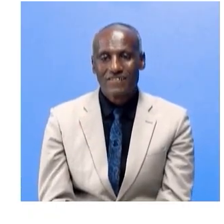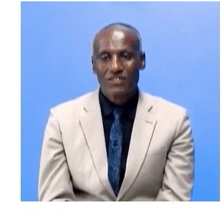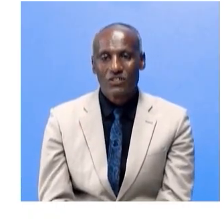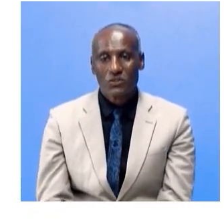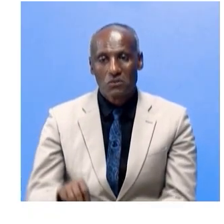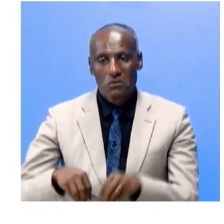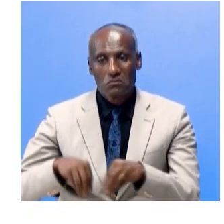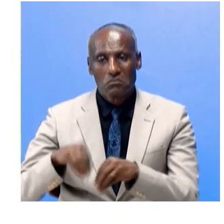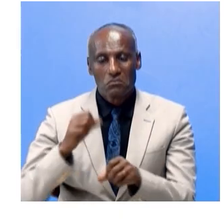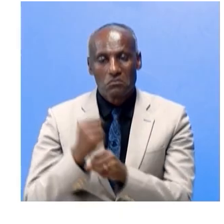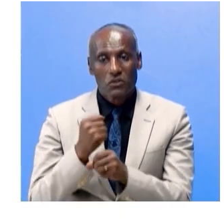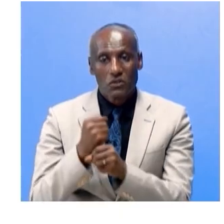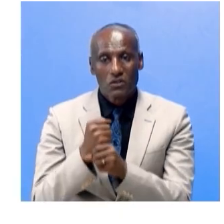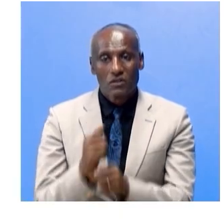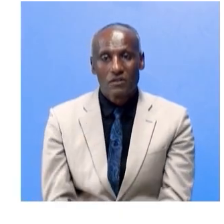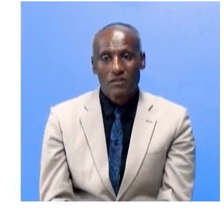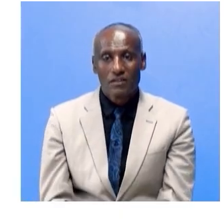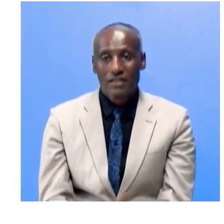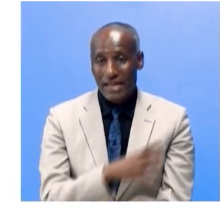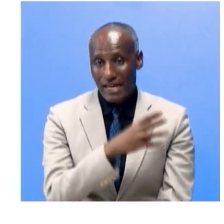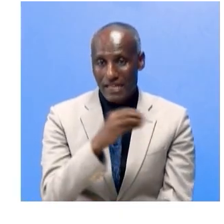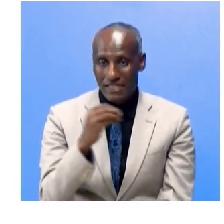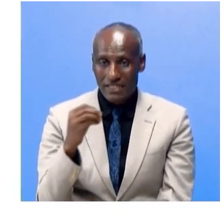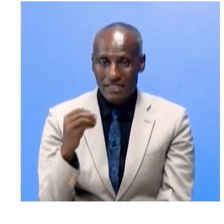can do and